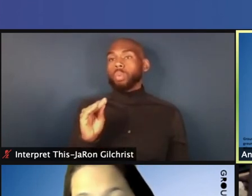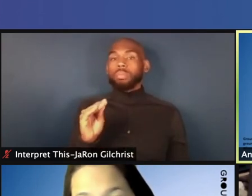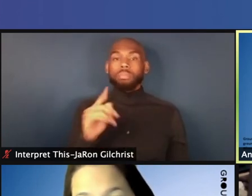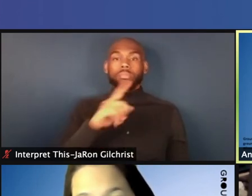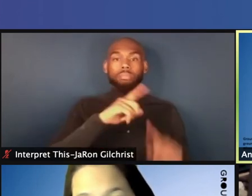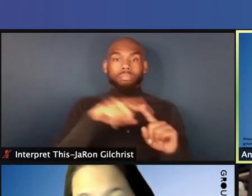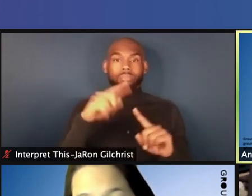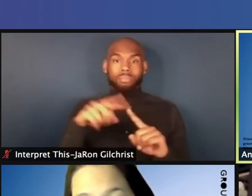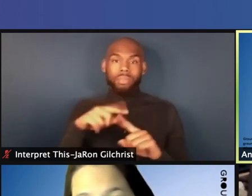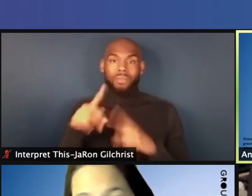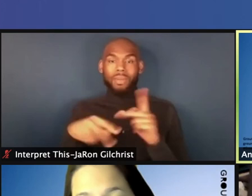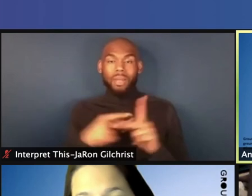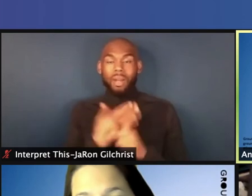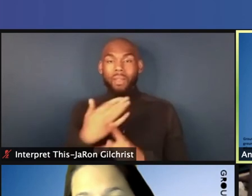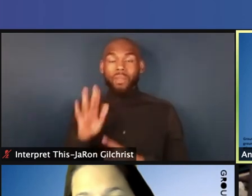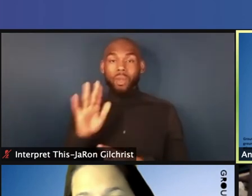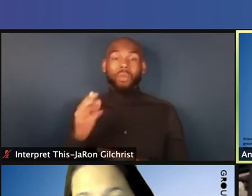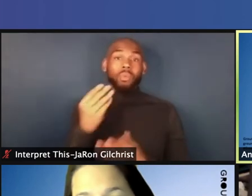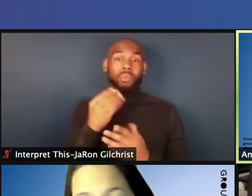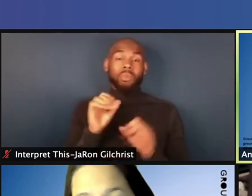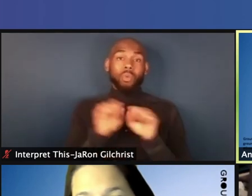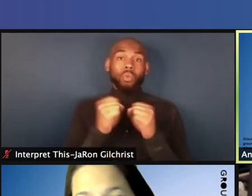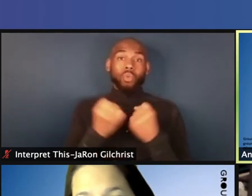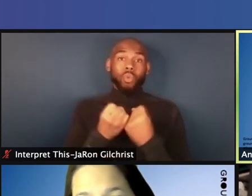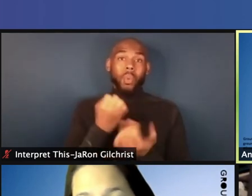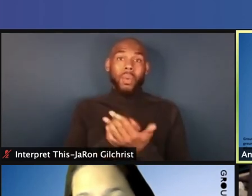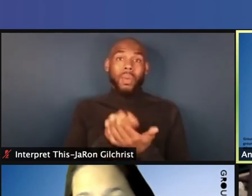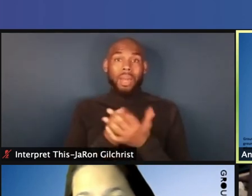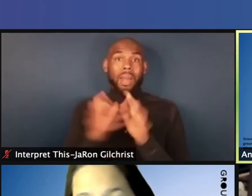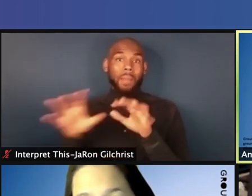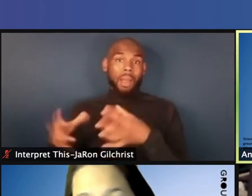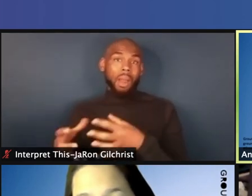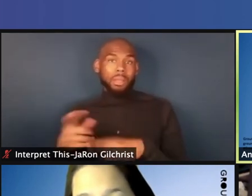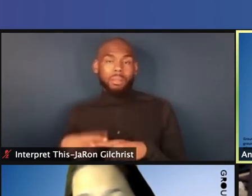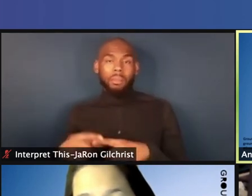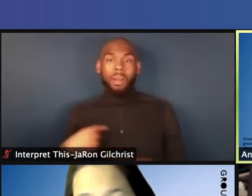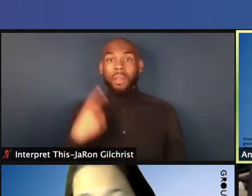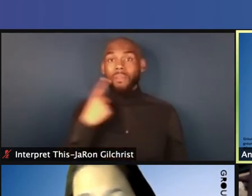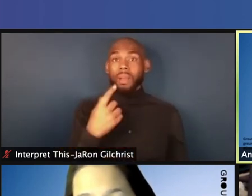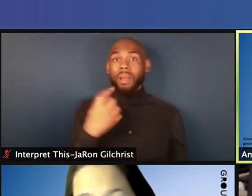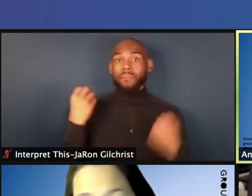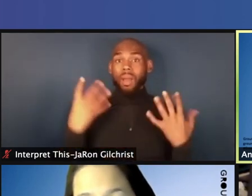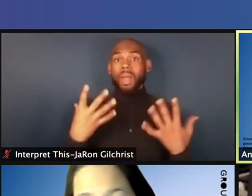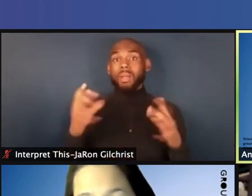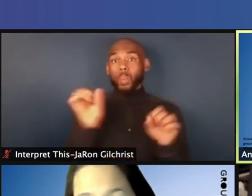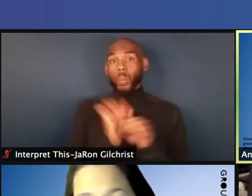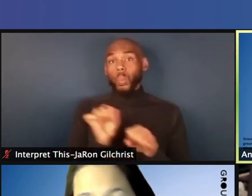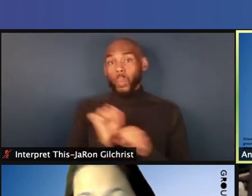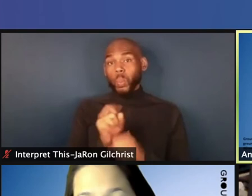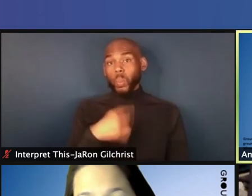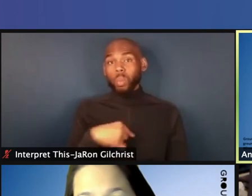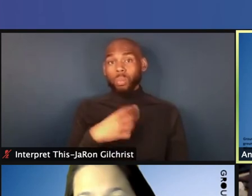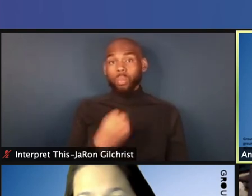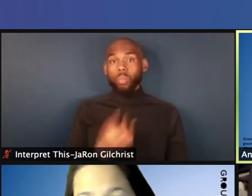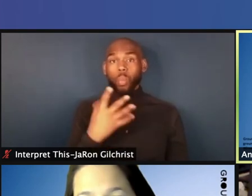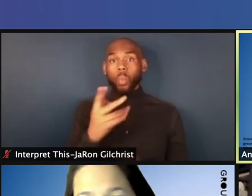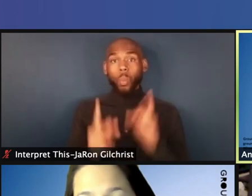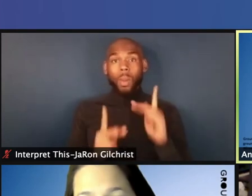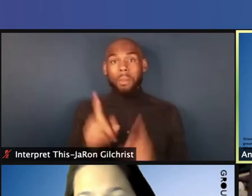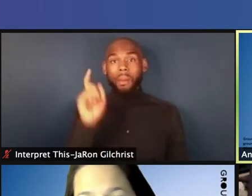of things, your socioeconomic class. But it's really important. I think there's lots of work that we as white people have to